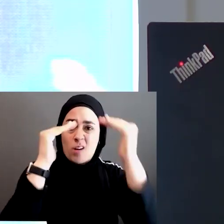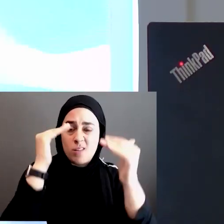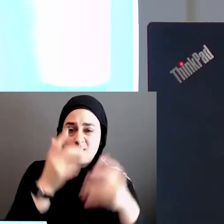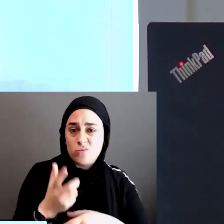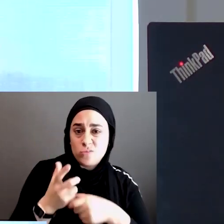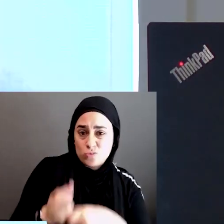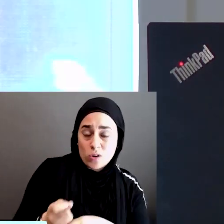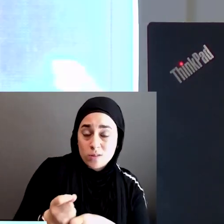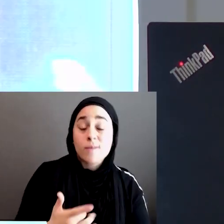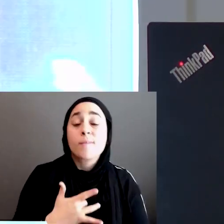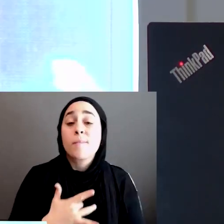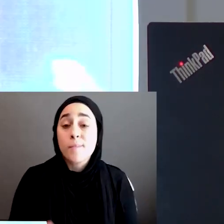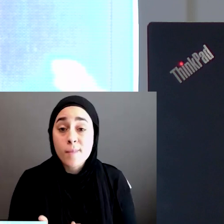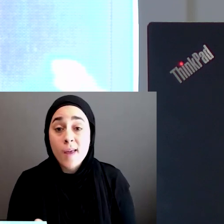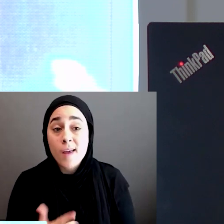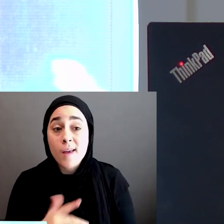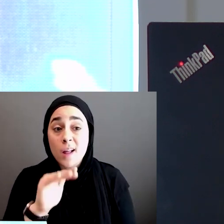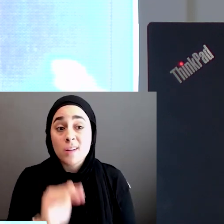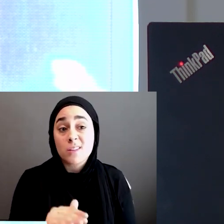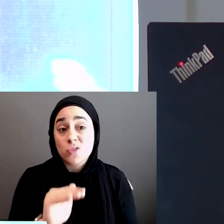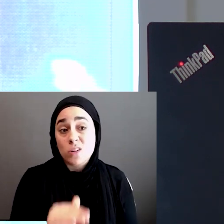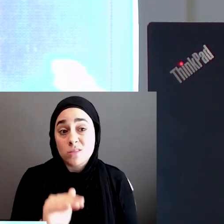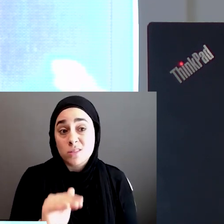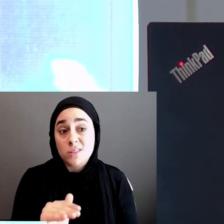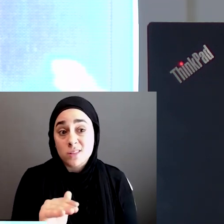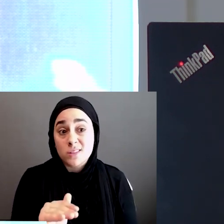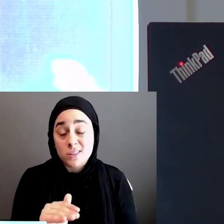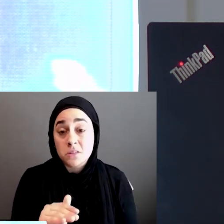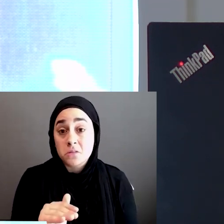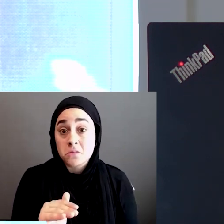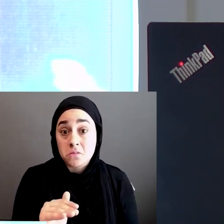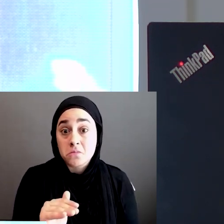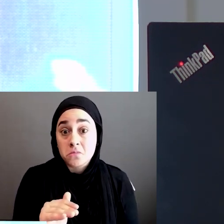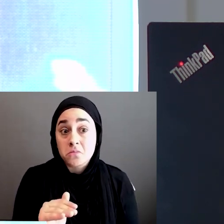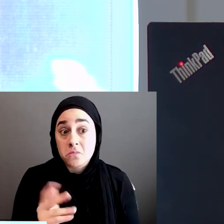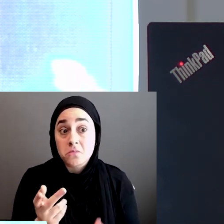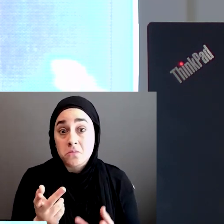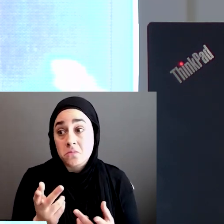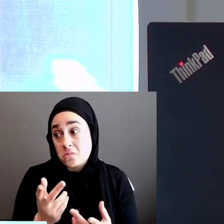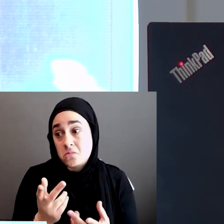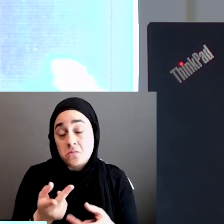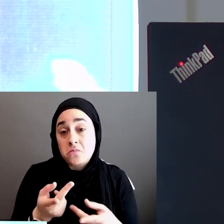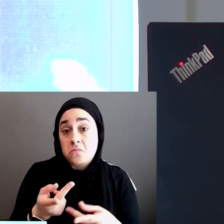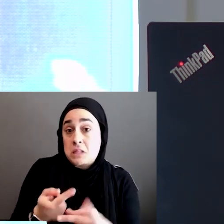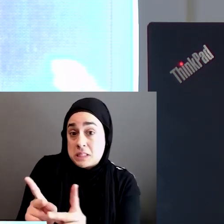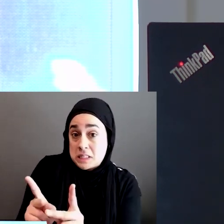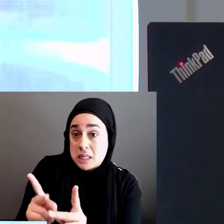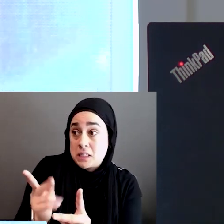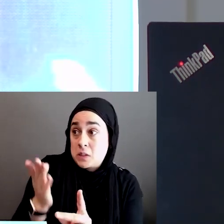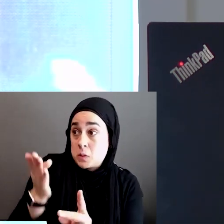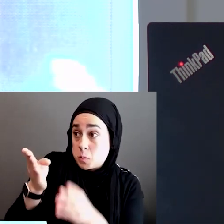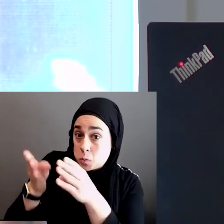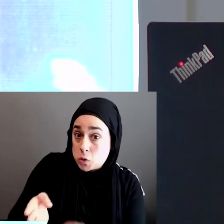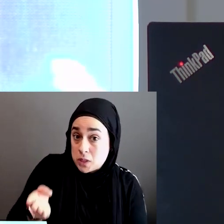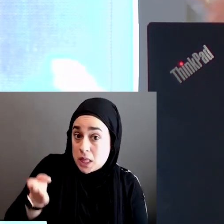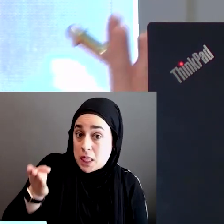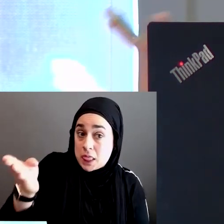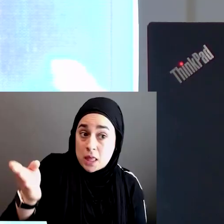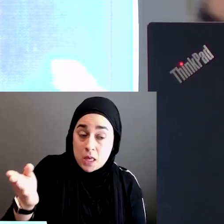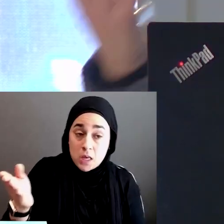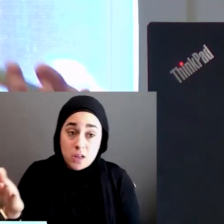in that context, the child is consenting to some involvement of that other human, right? So in my